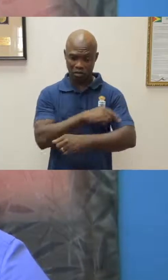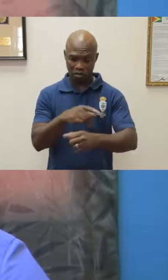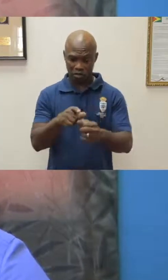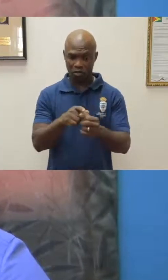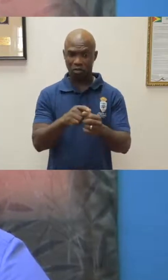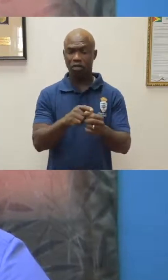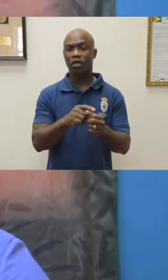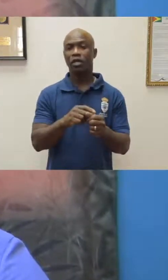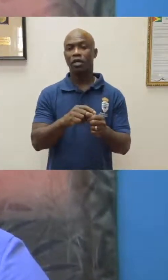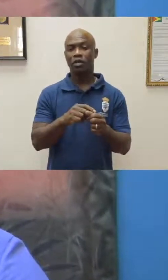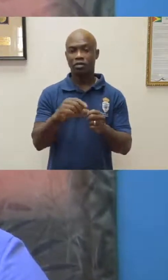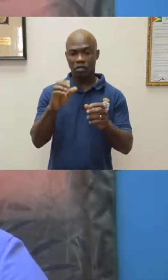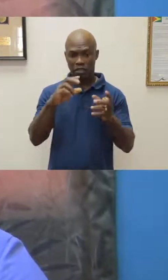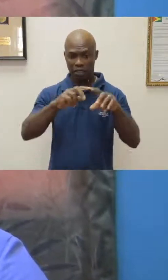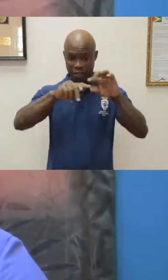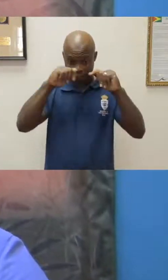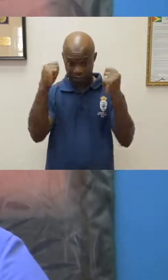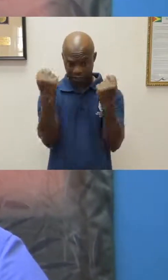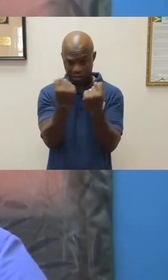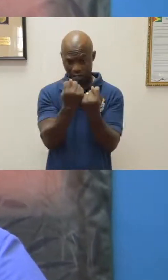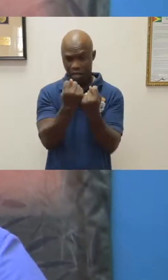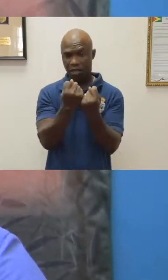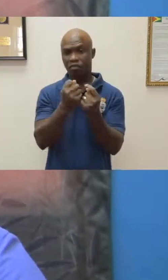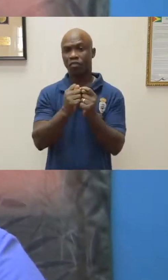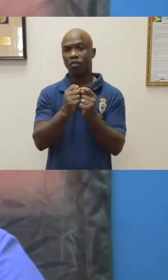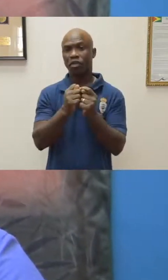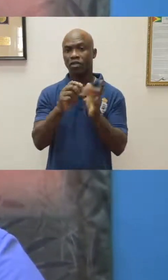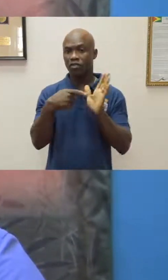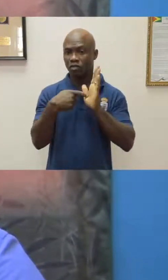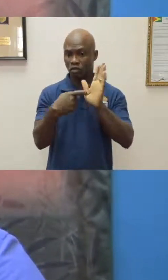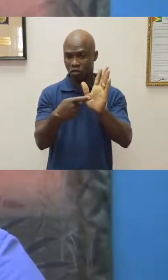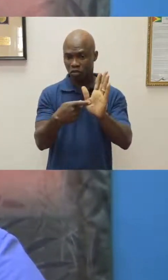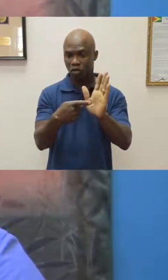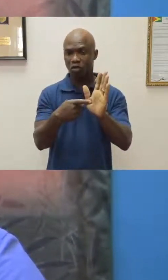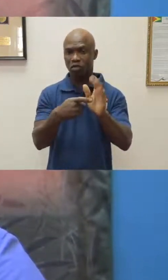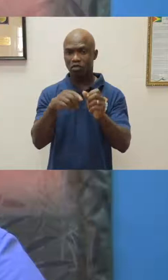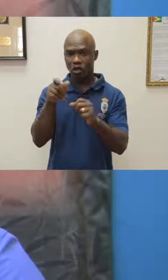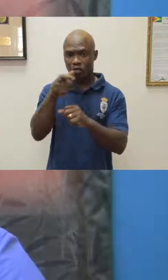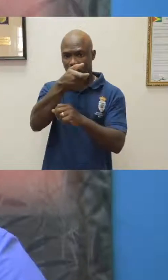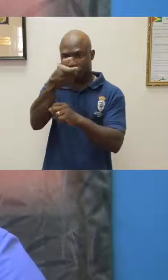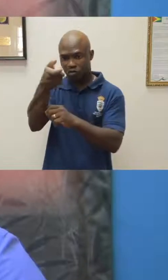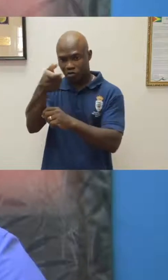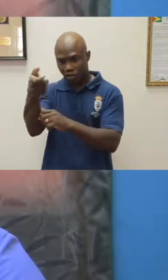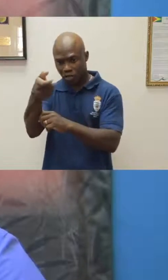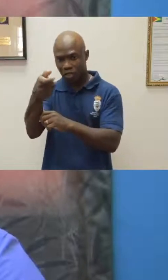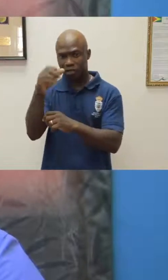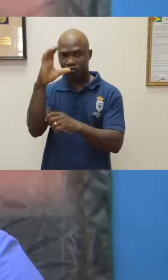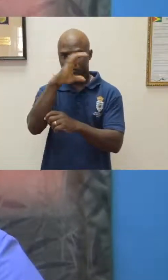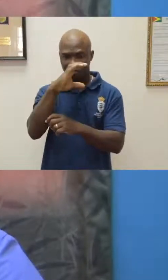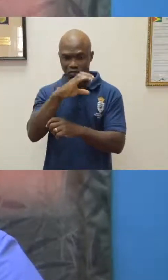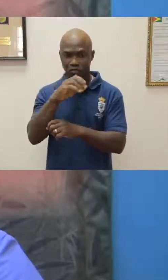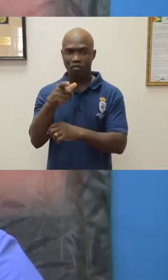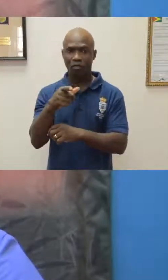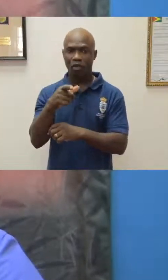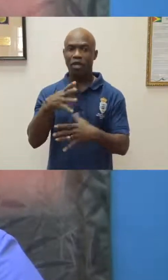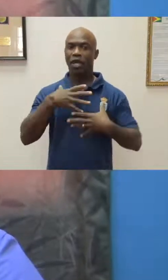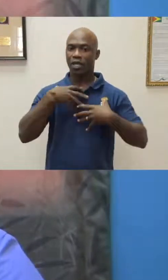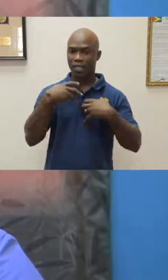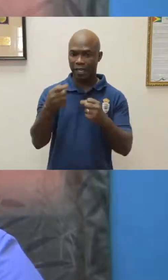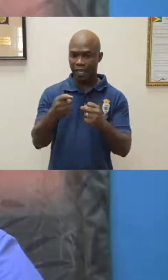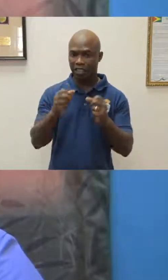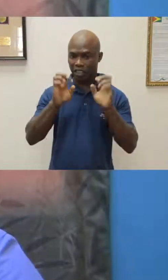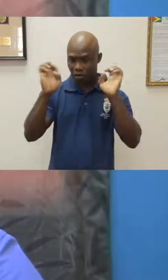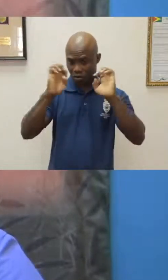the Department of Epidemiology of the Ministry of Public Health and the Health Emergency Operations Center on a daily